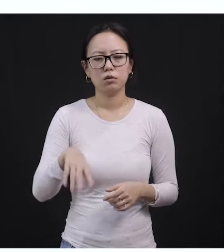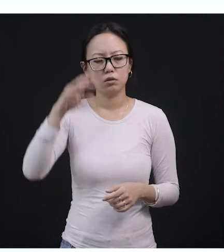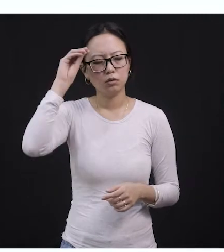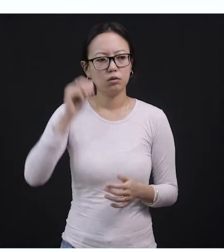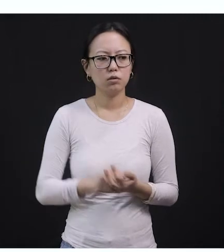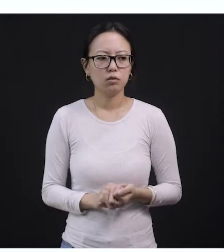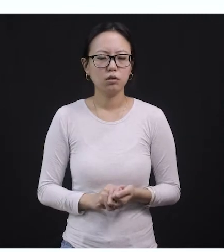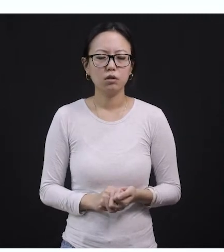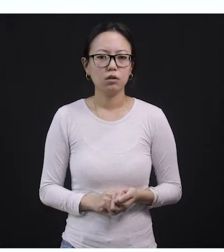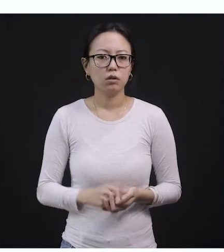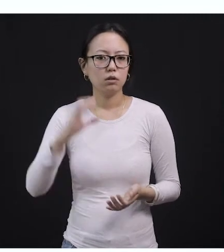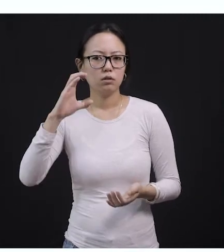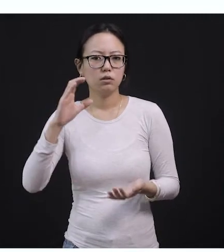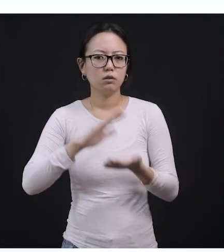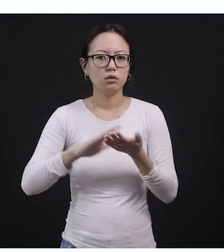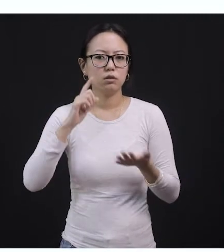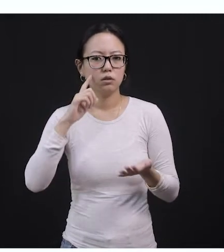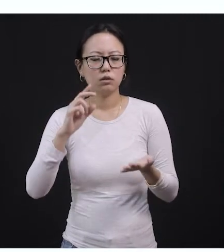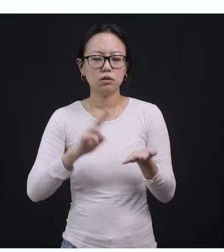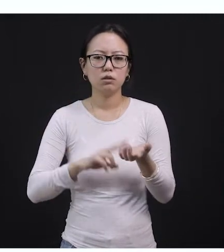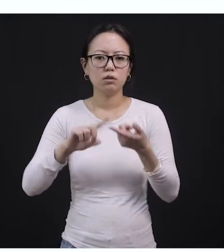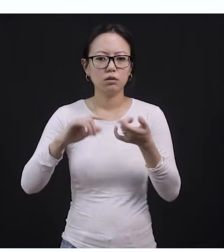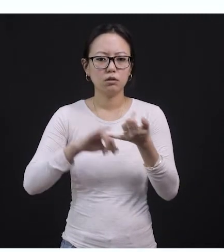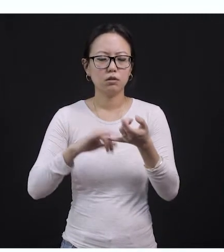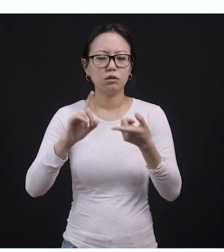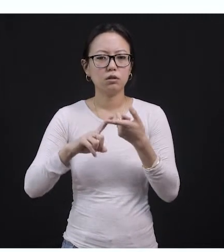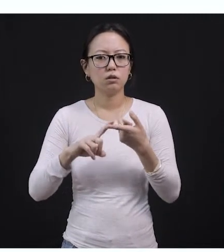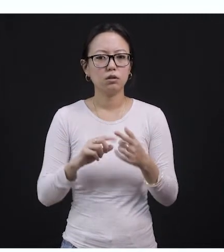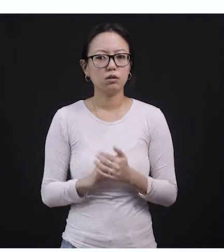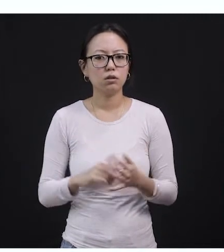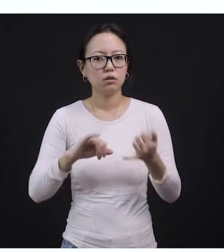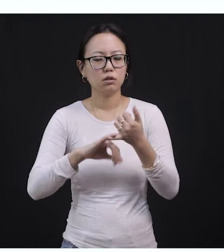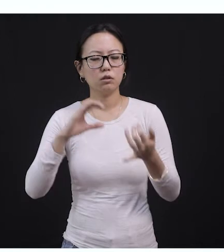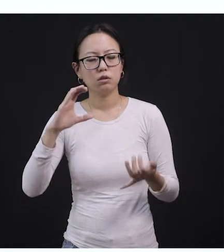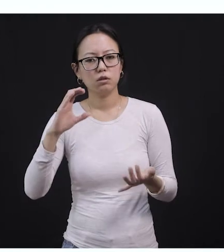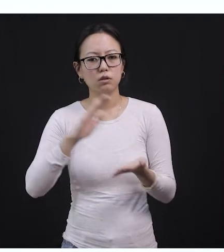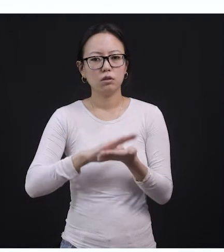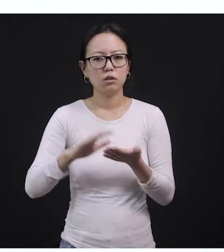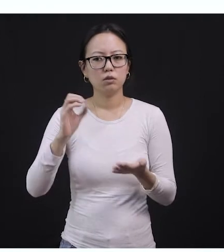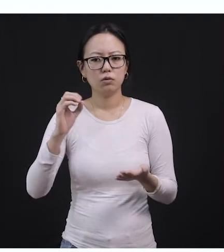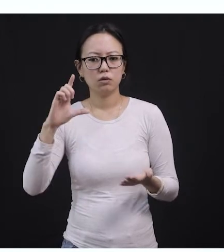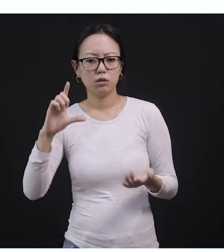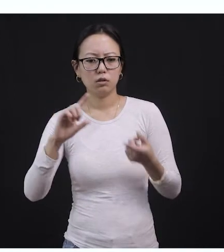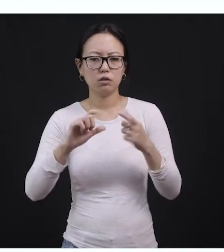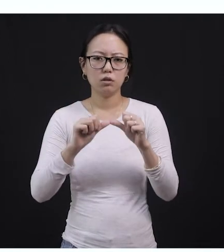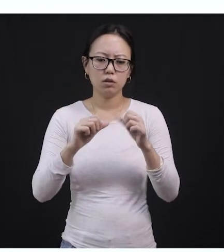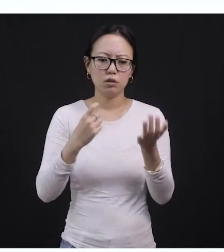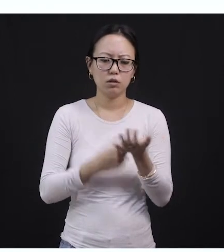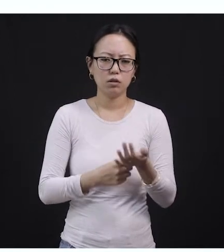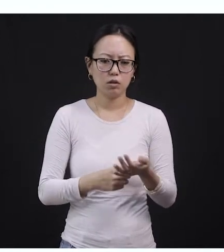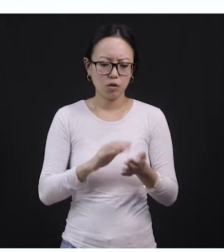Harsha, his people were very humble, they were very simple, they used to eat vegetarian food,